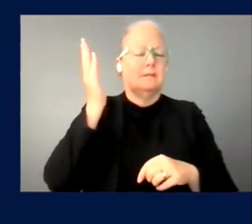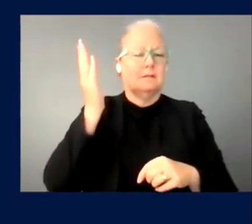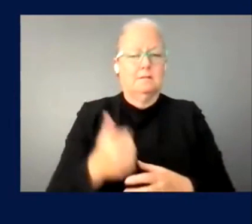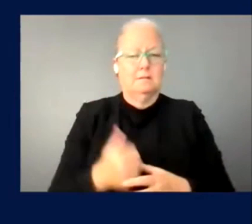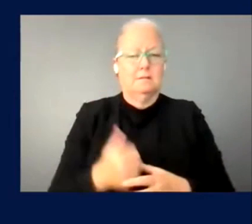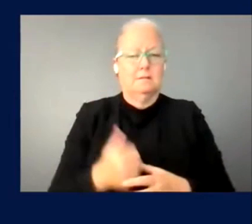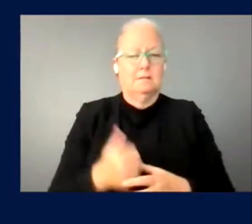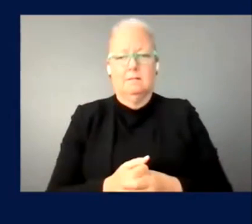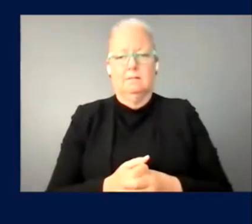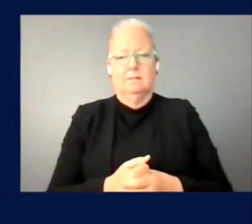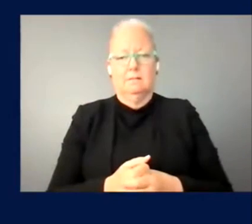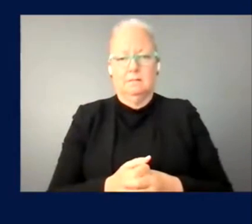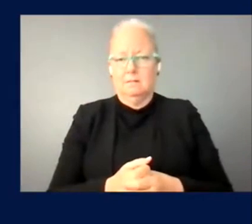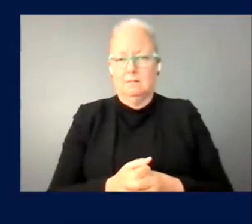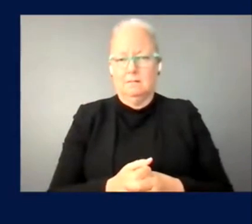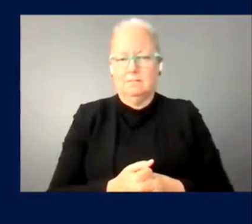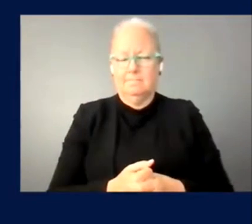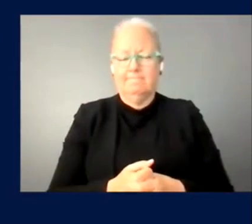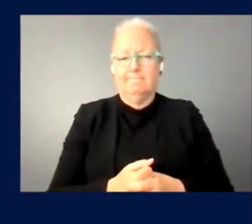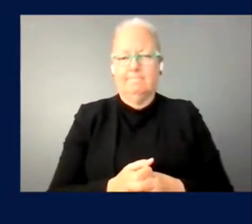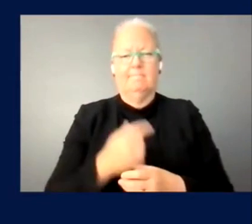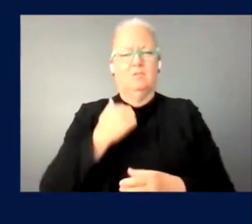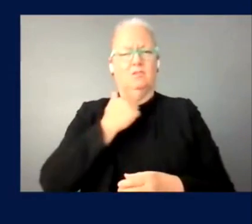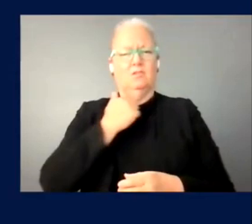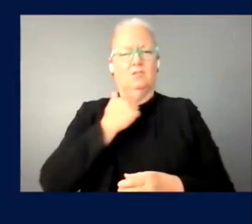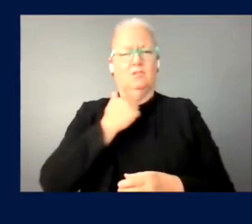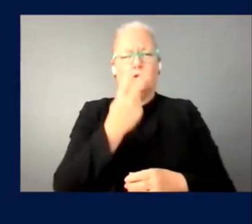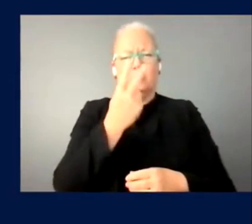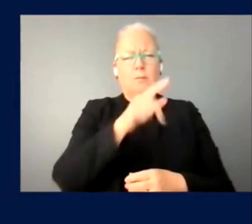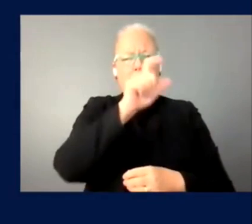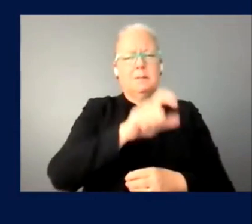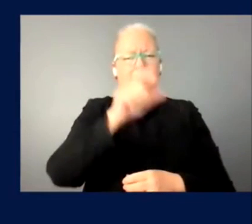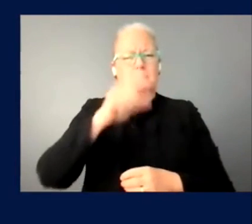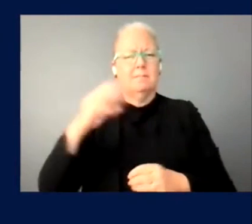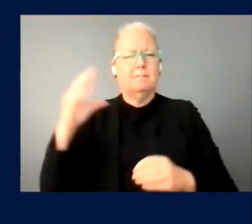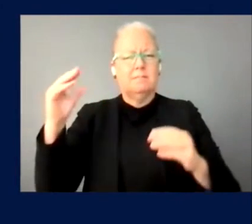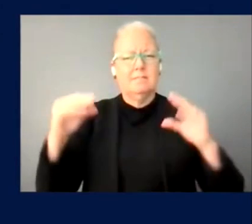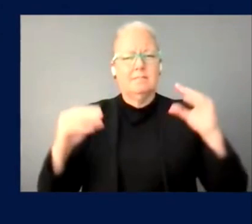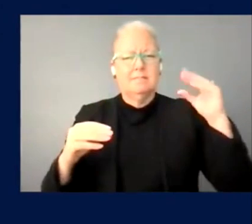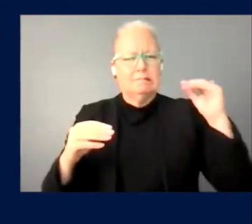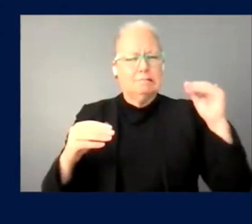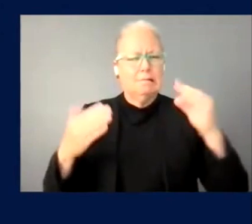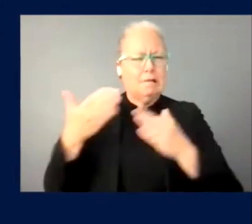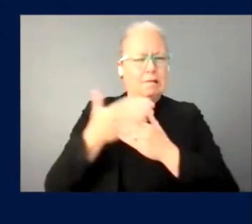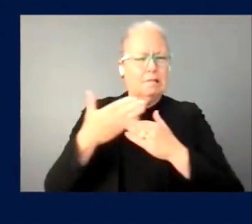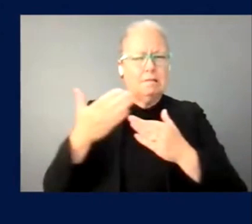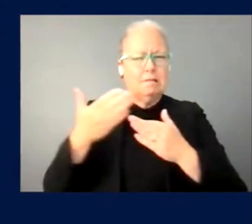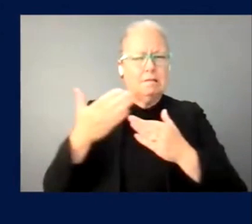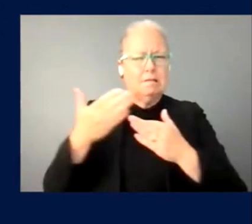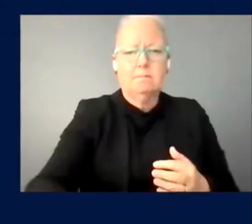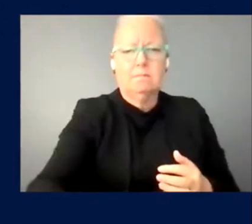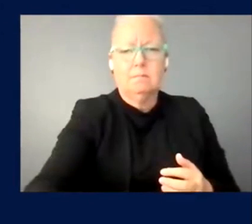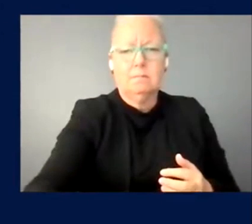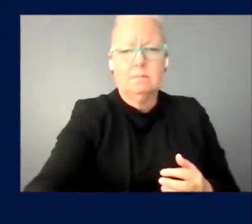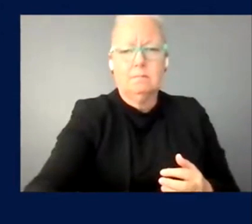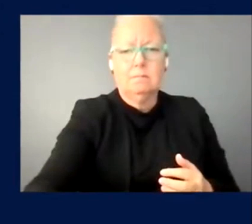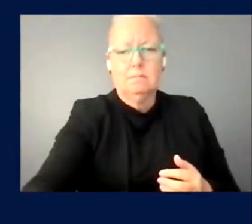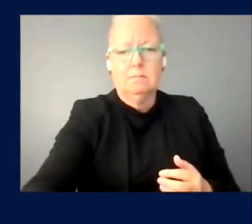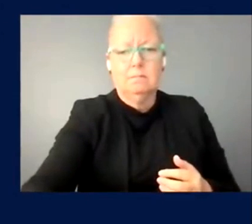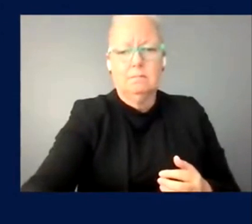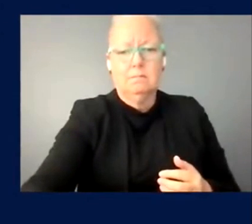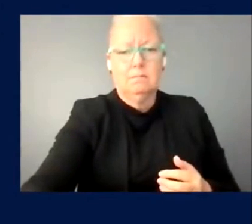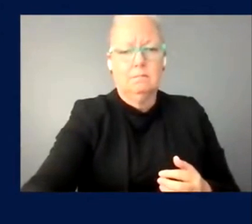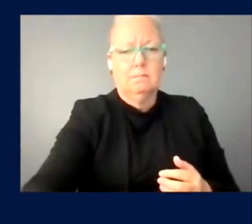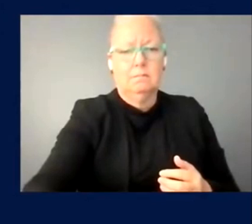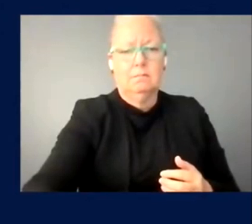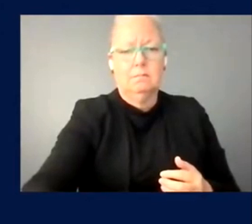So this session is going to give you a bit of insight into the key findings and recommendations from the CAFE Non-Visible